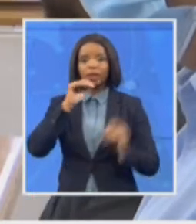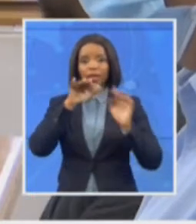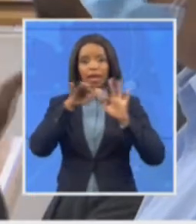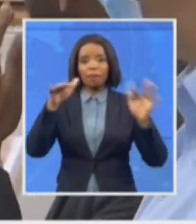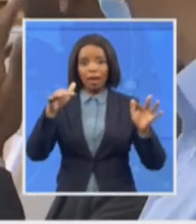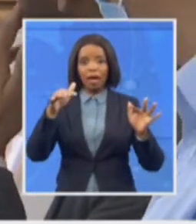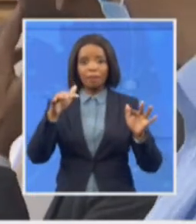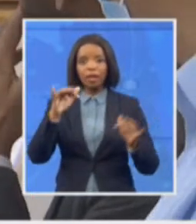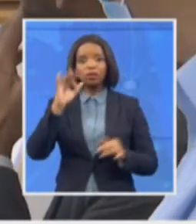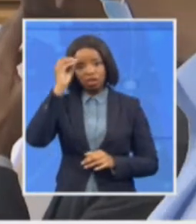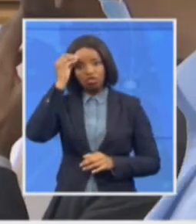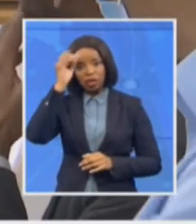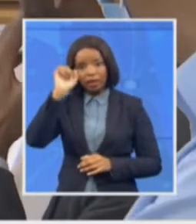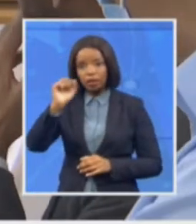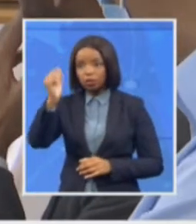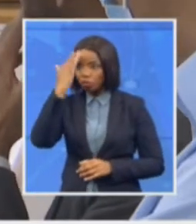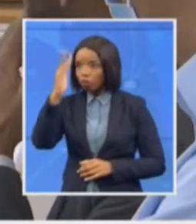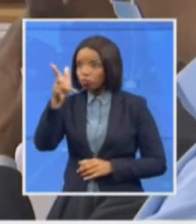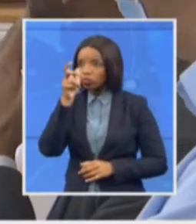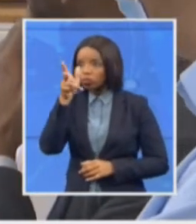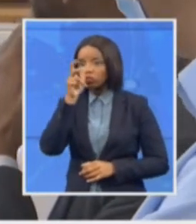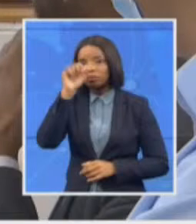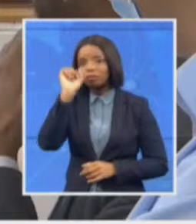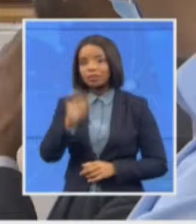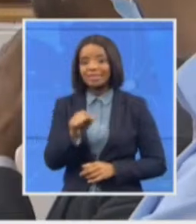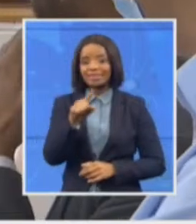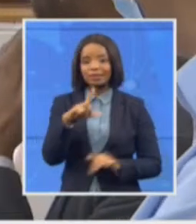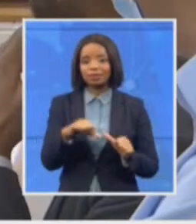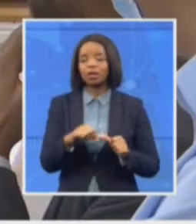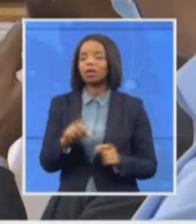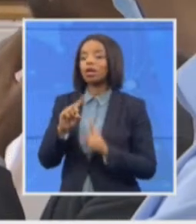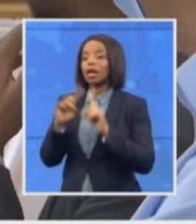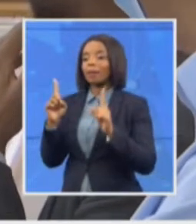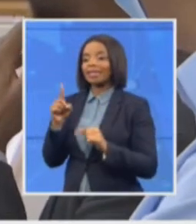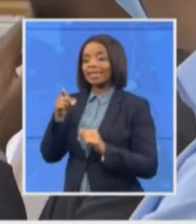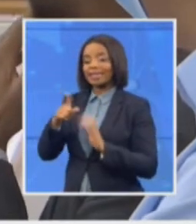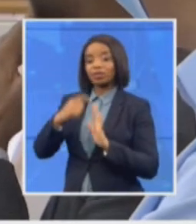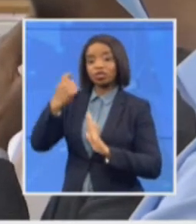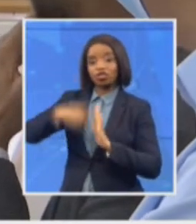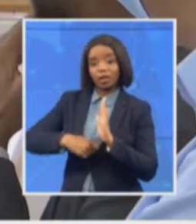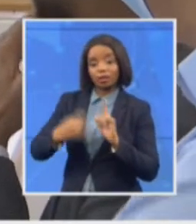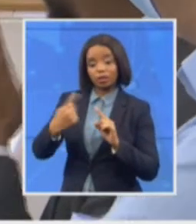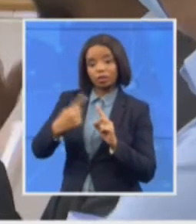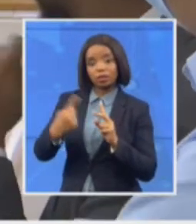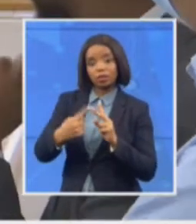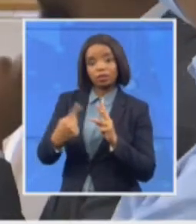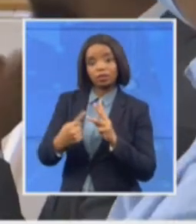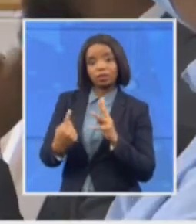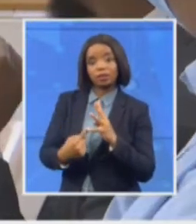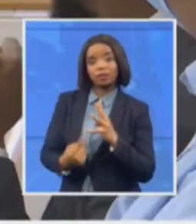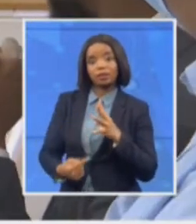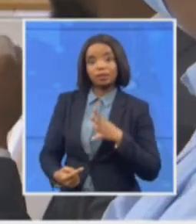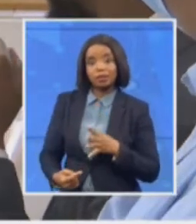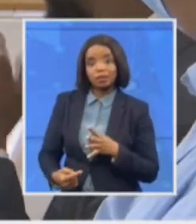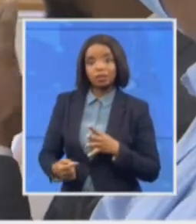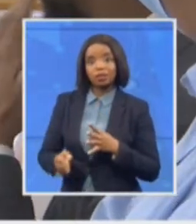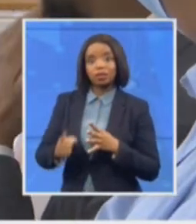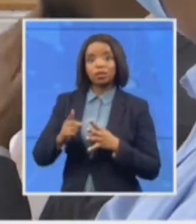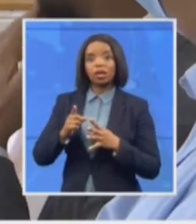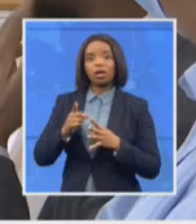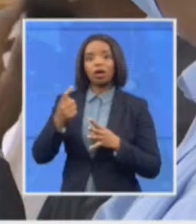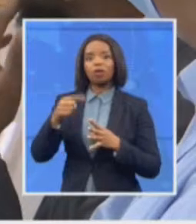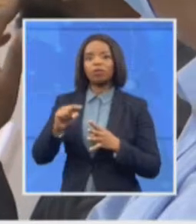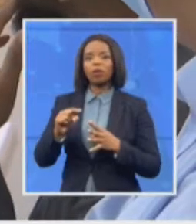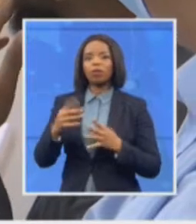as I understand the way the charges are formulated, the charges are formulated as an order of court. Yes. Must respect the order of court. Otherwise, it's 100%. Undermines